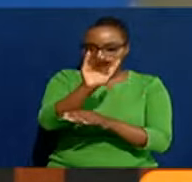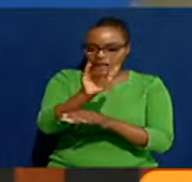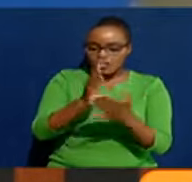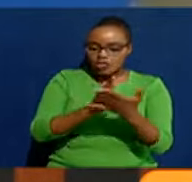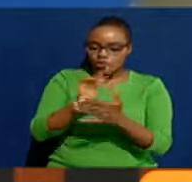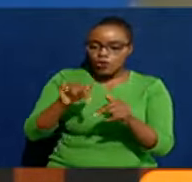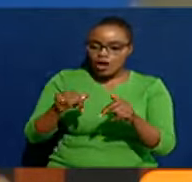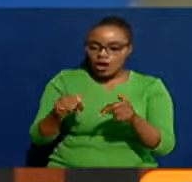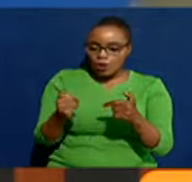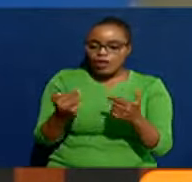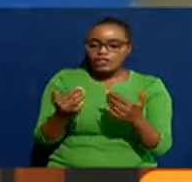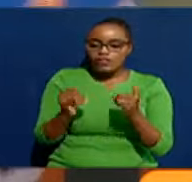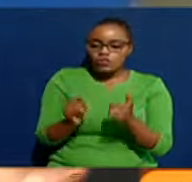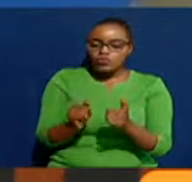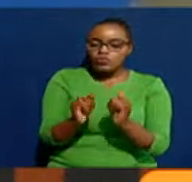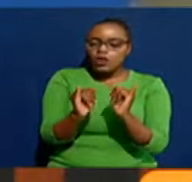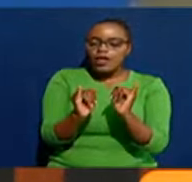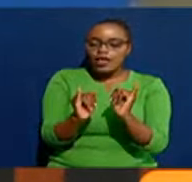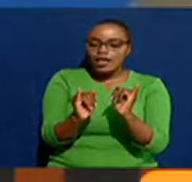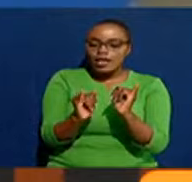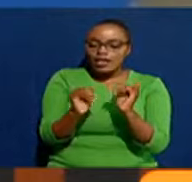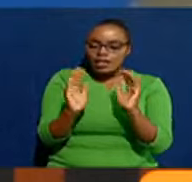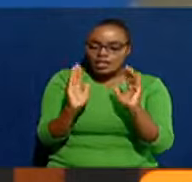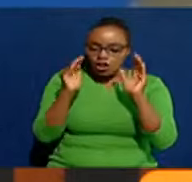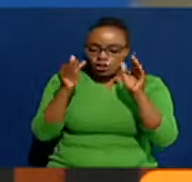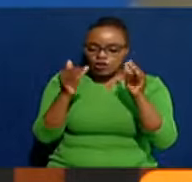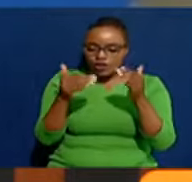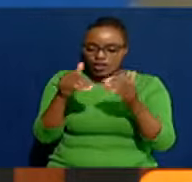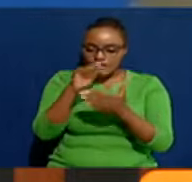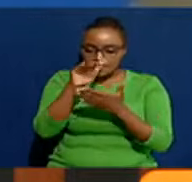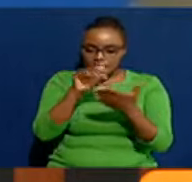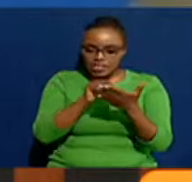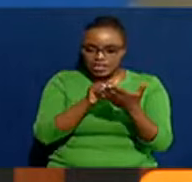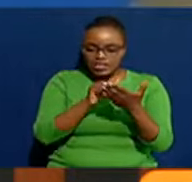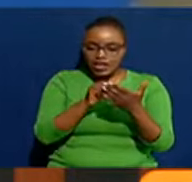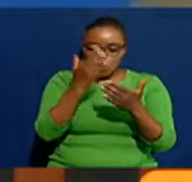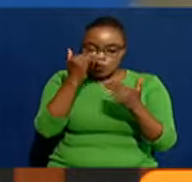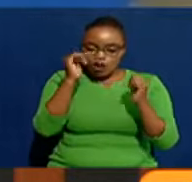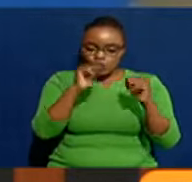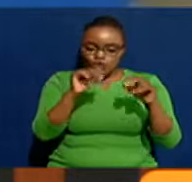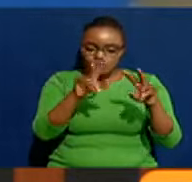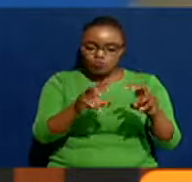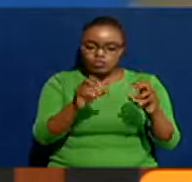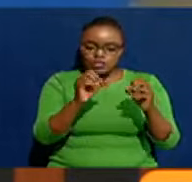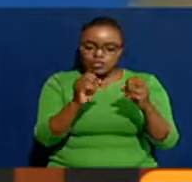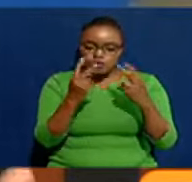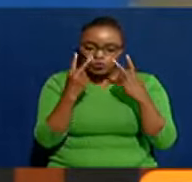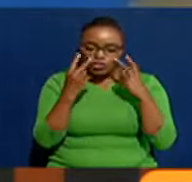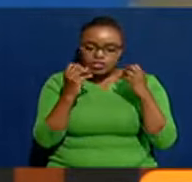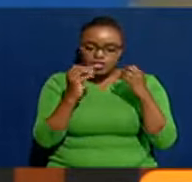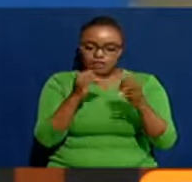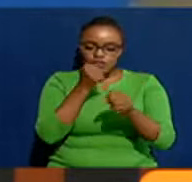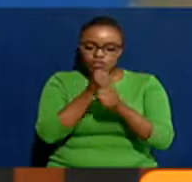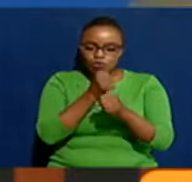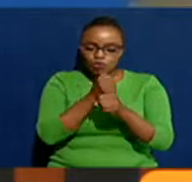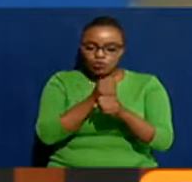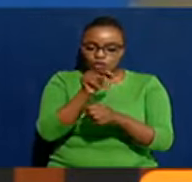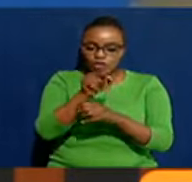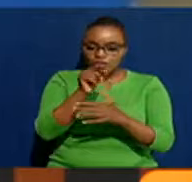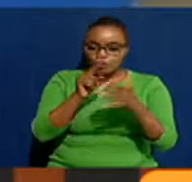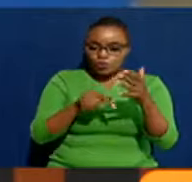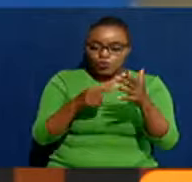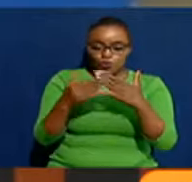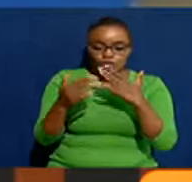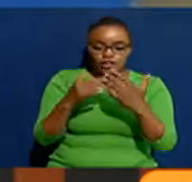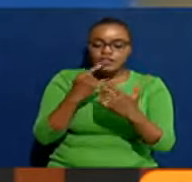ourselves to try it in confinement so that we check to see whether it is doing that which they said it